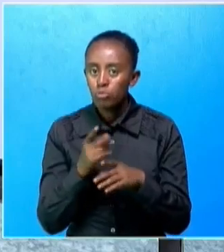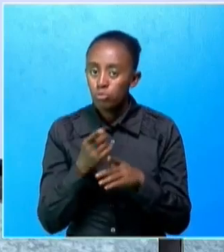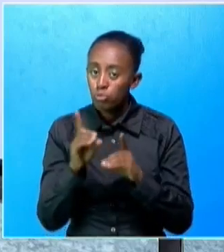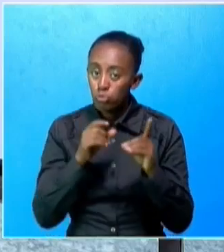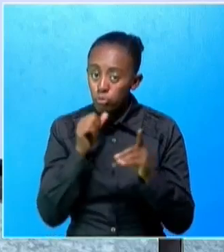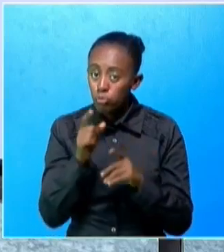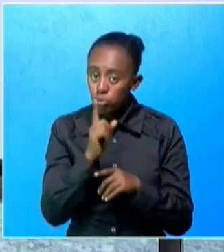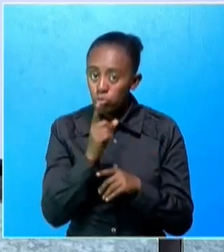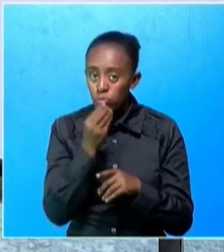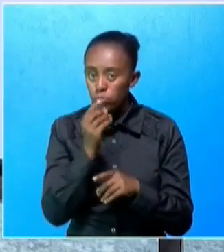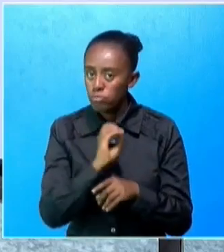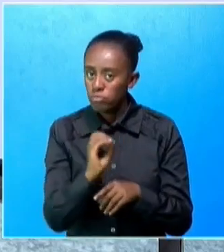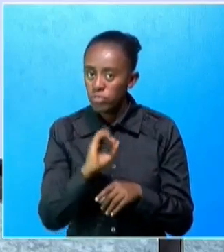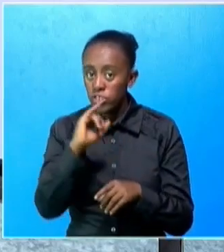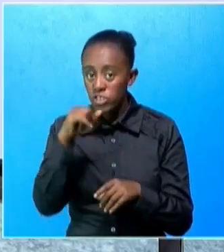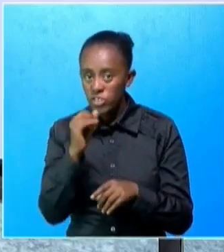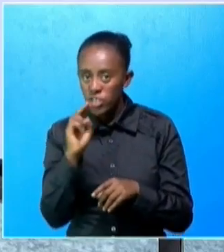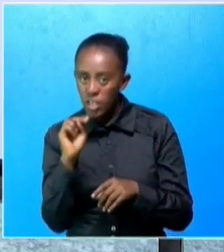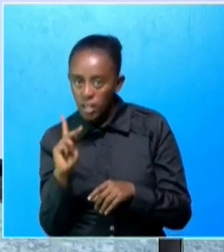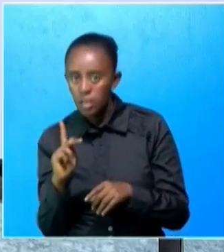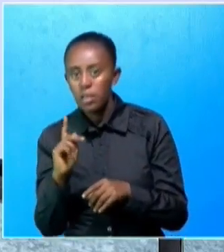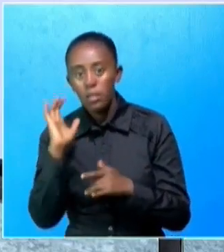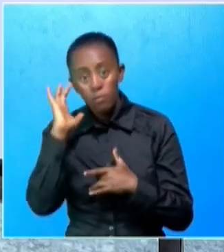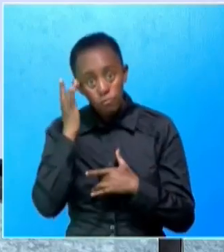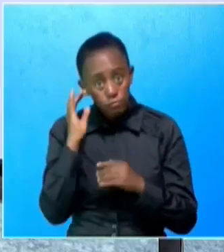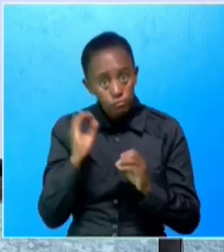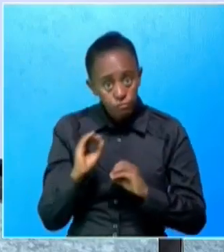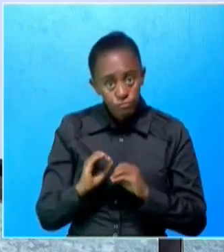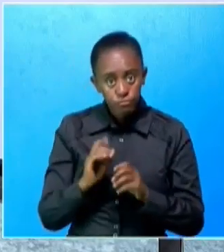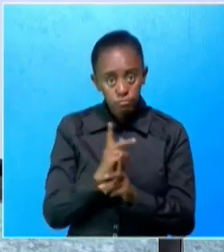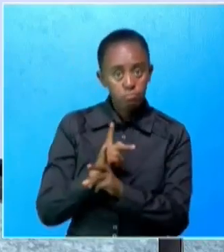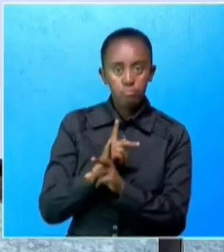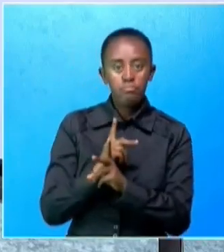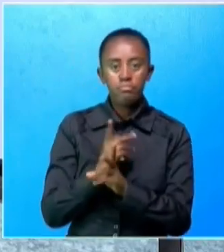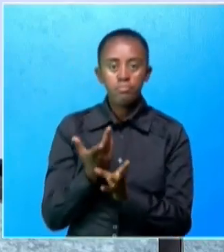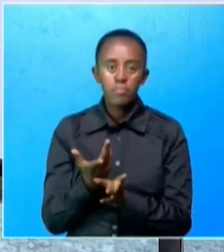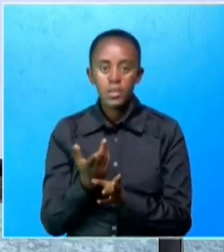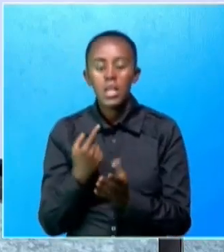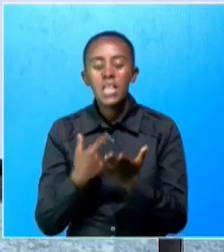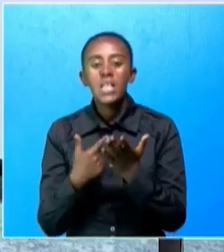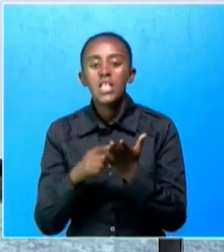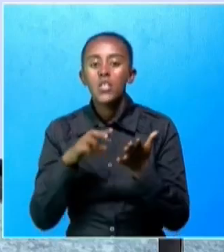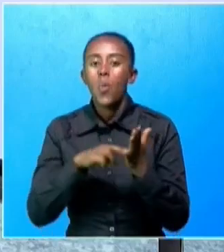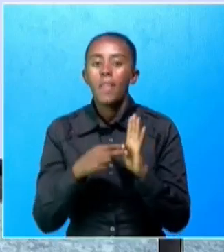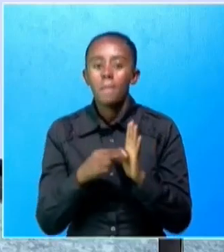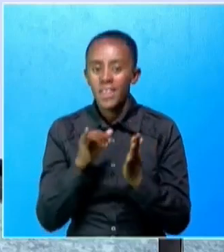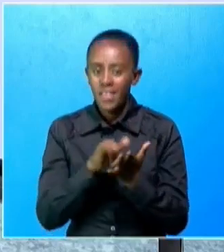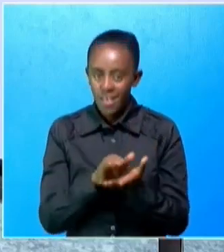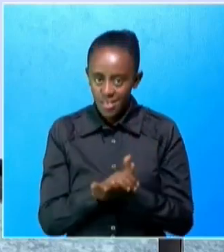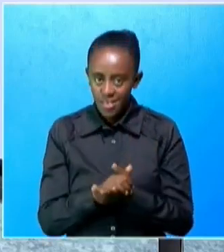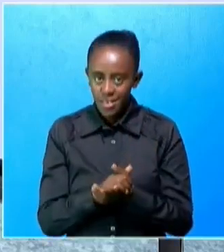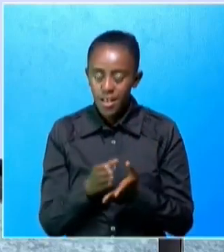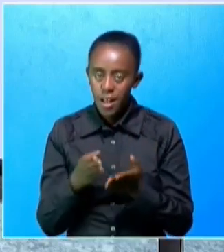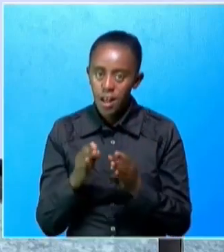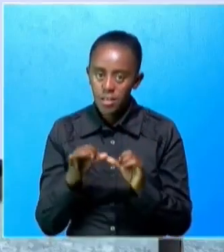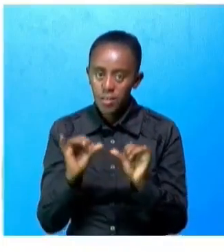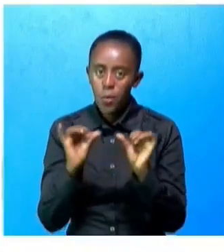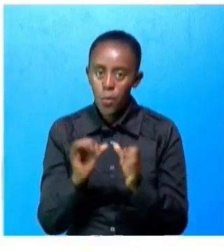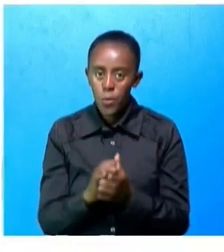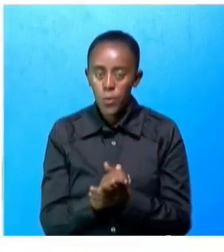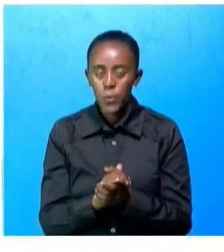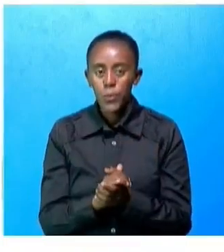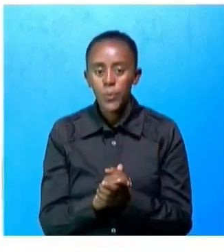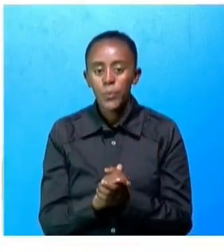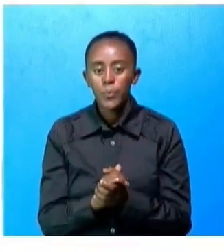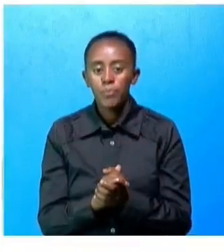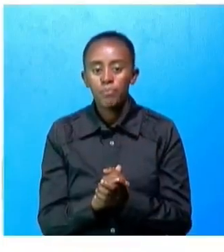food, not to feel sick, not to feel discomfort. This is what we need. That. Let's go.